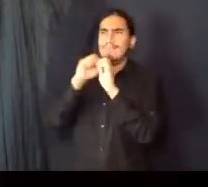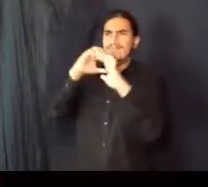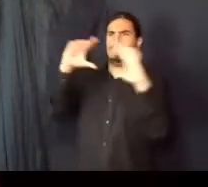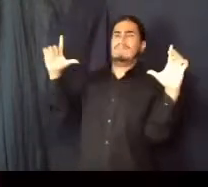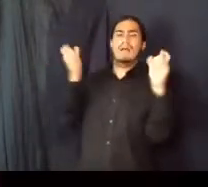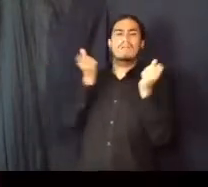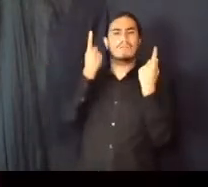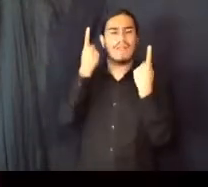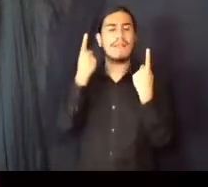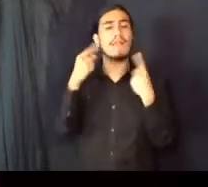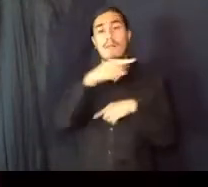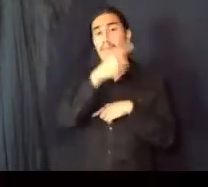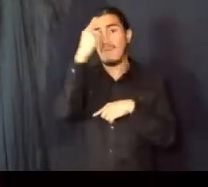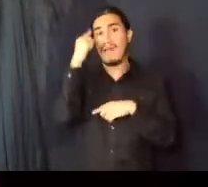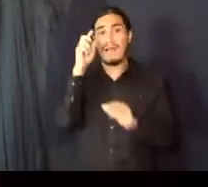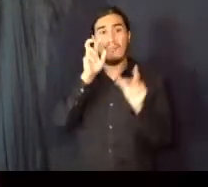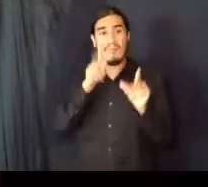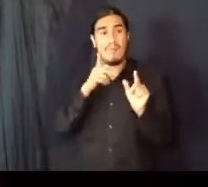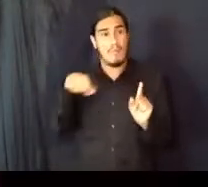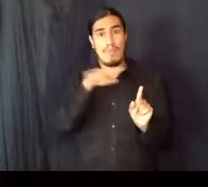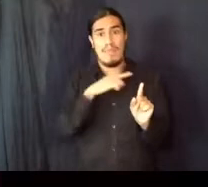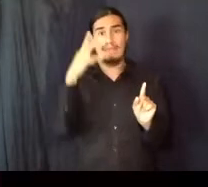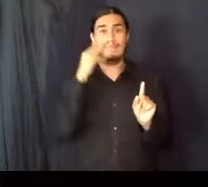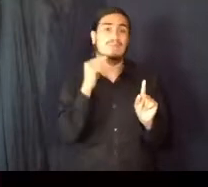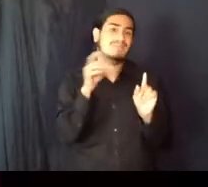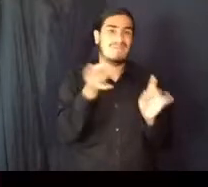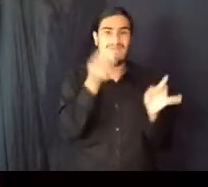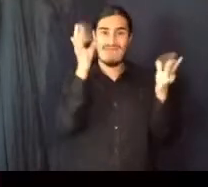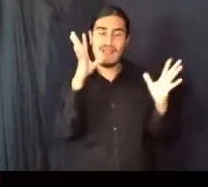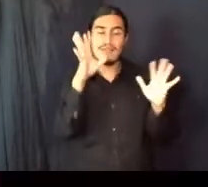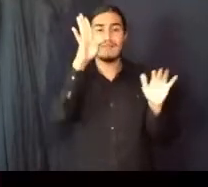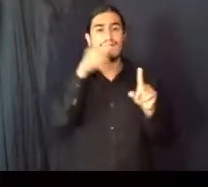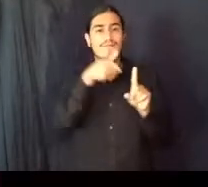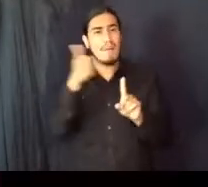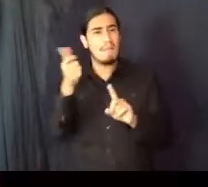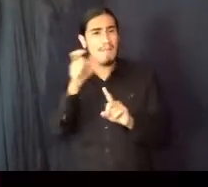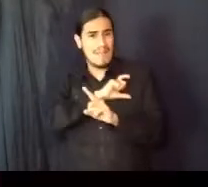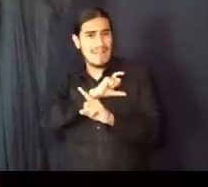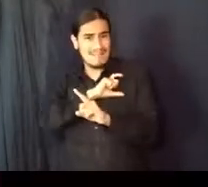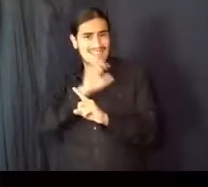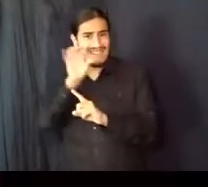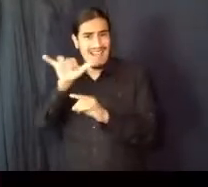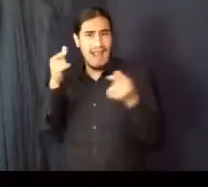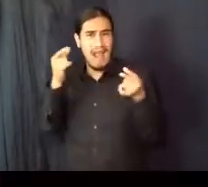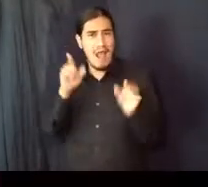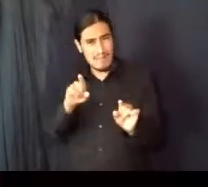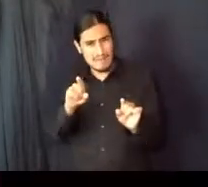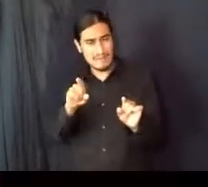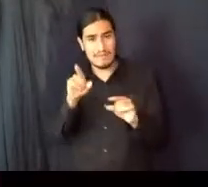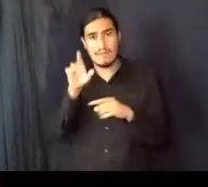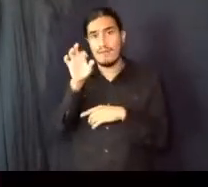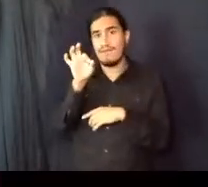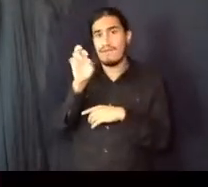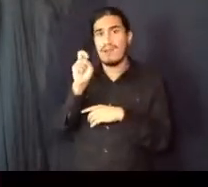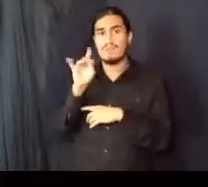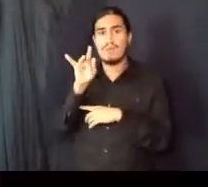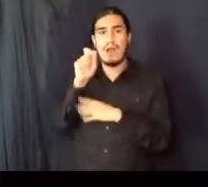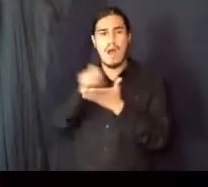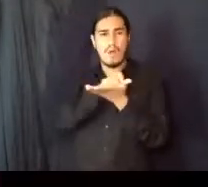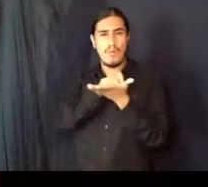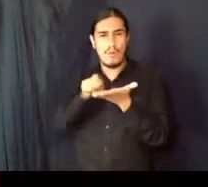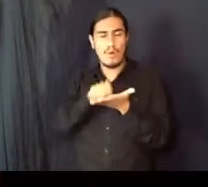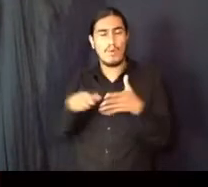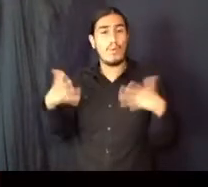subjects through registers of violence enacted by policing. Frantz Fanon once wrote that the colonial condition